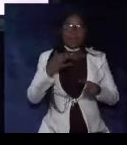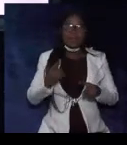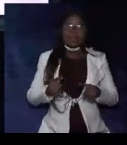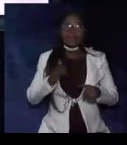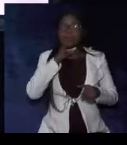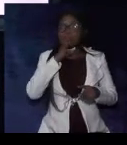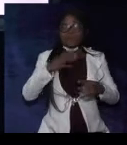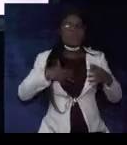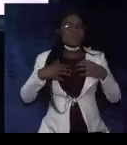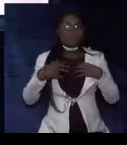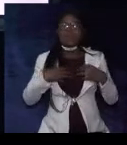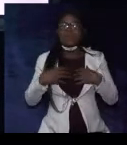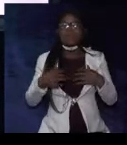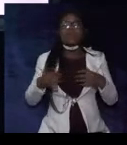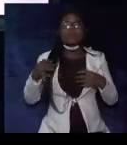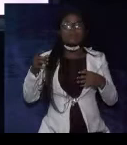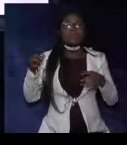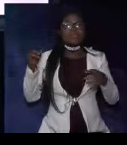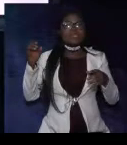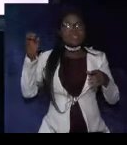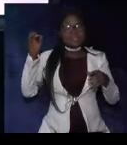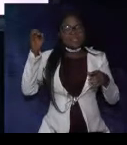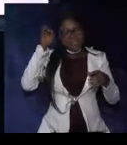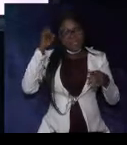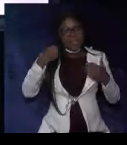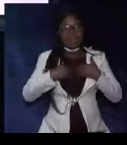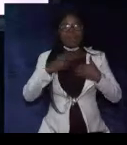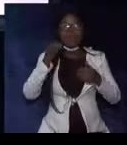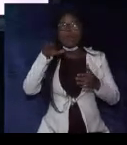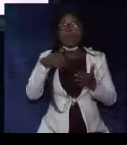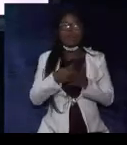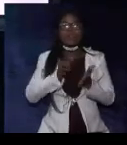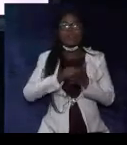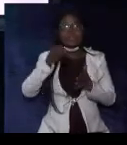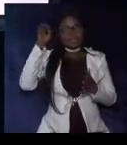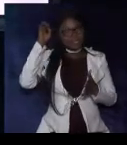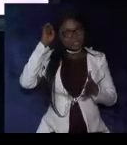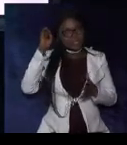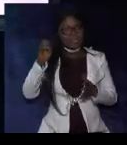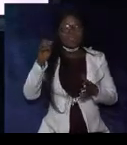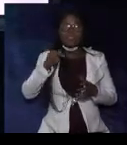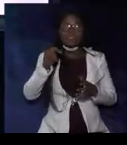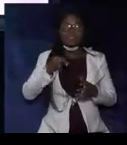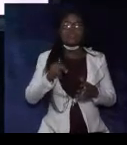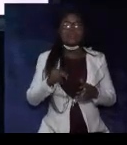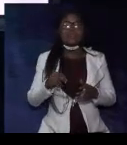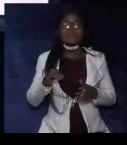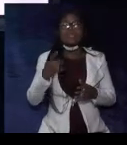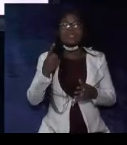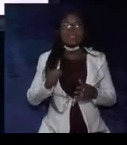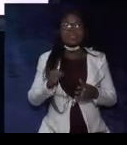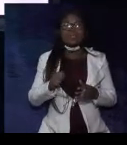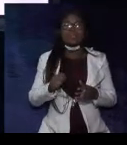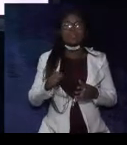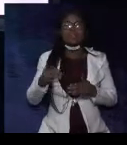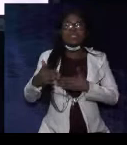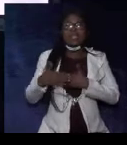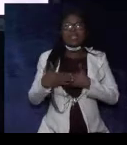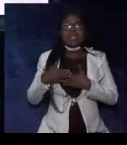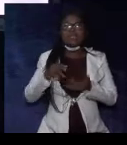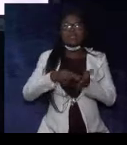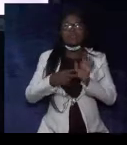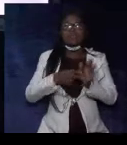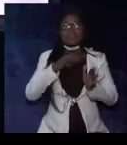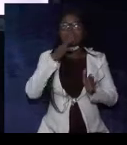has everything he needs, so he can't afford to grumble at all. The synonym for grumble